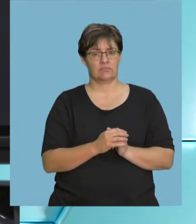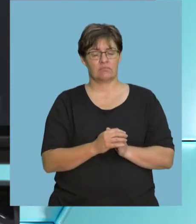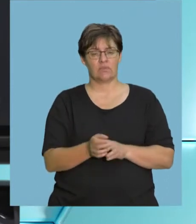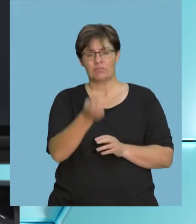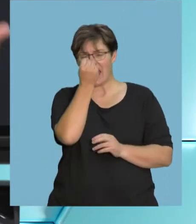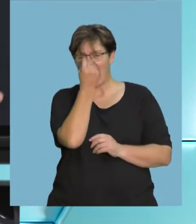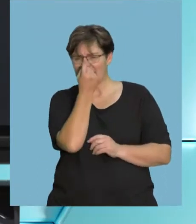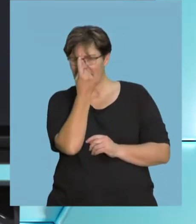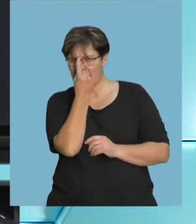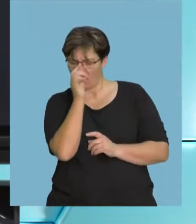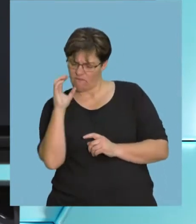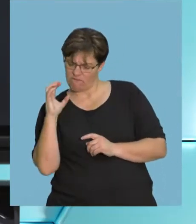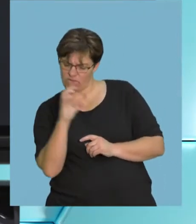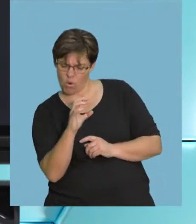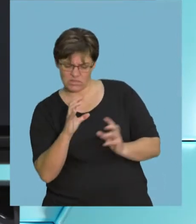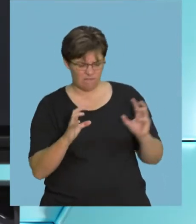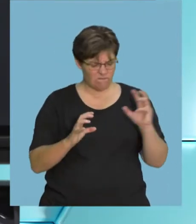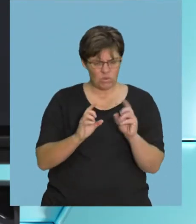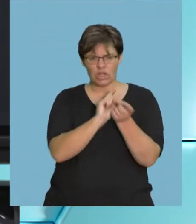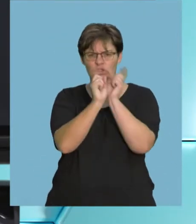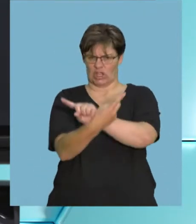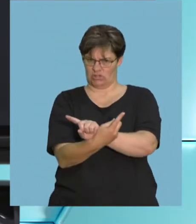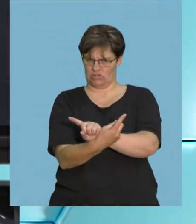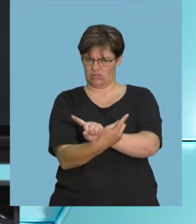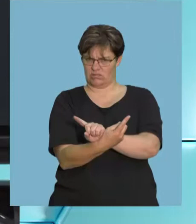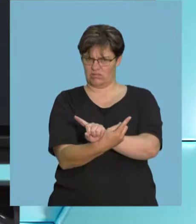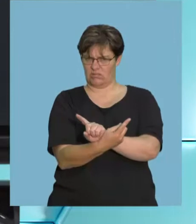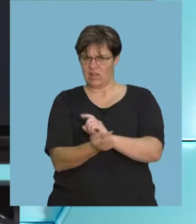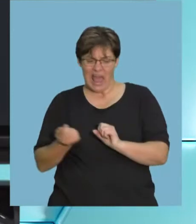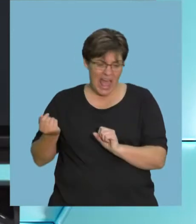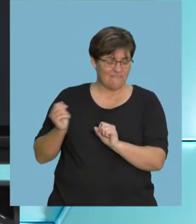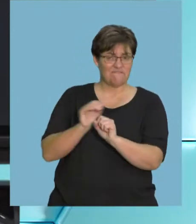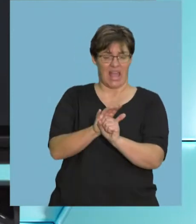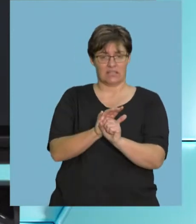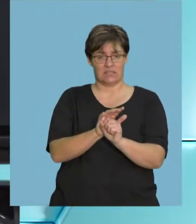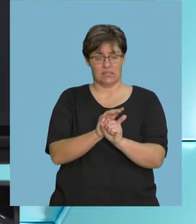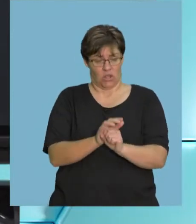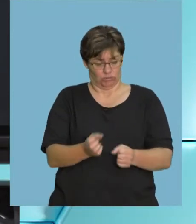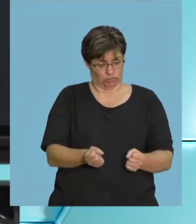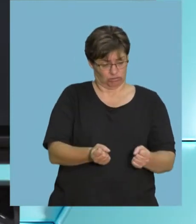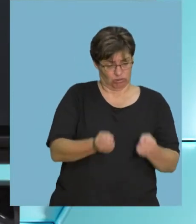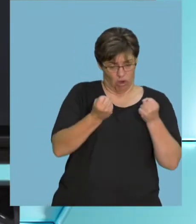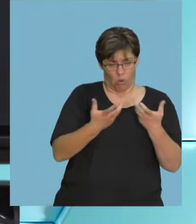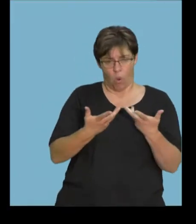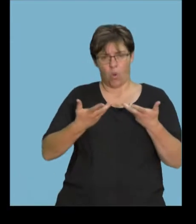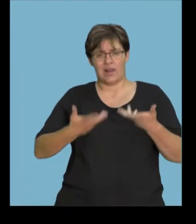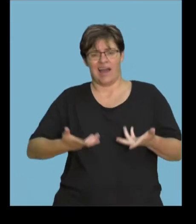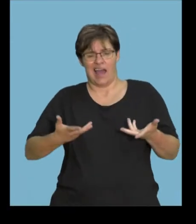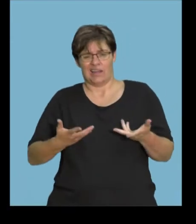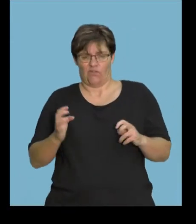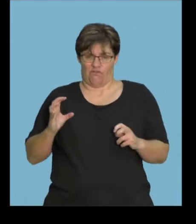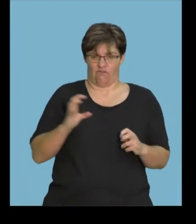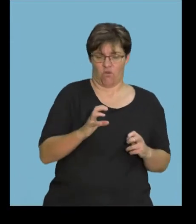how this magnetic force changes and what exactly, affects the magnitude or the size of the magnetic force.